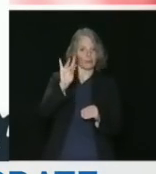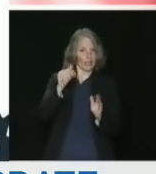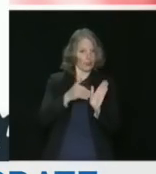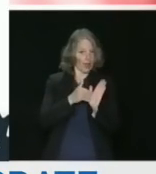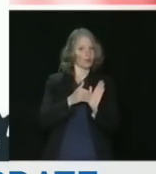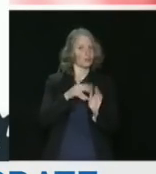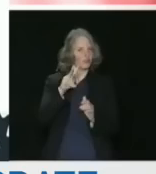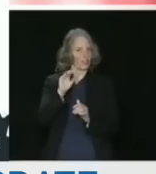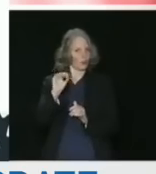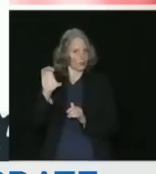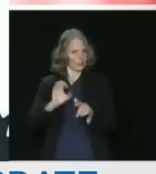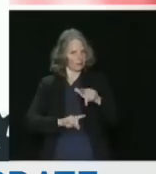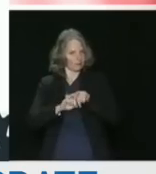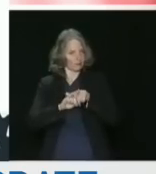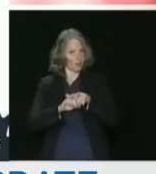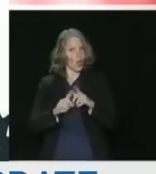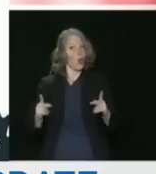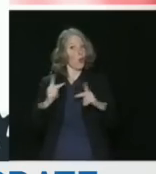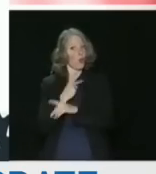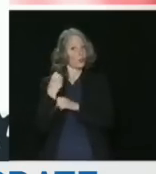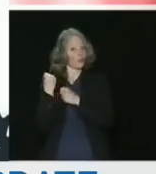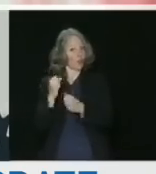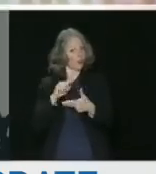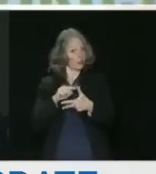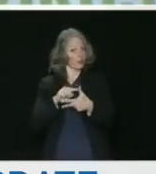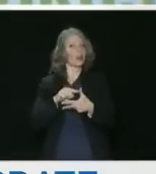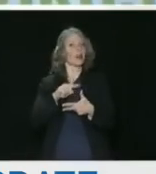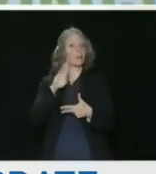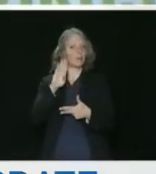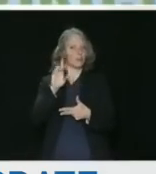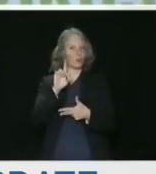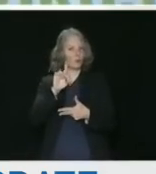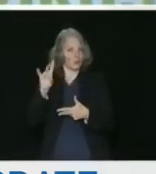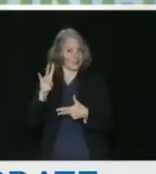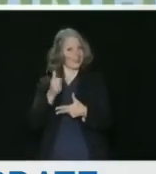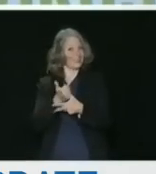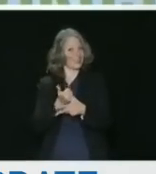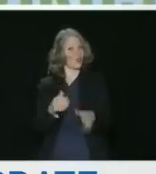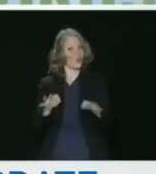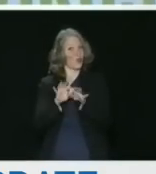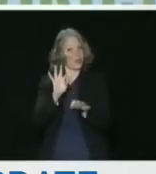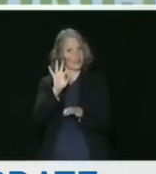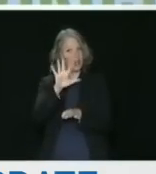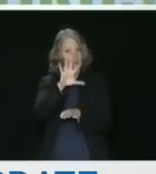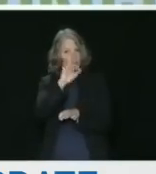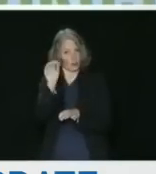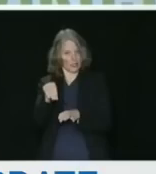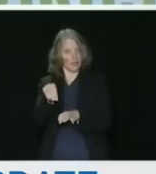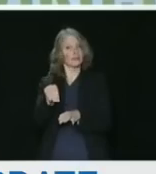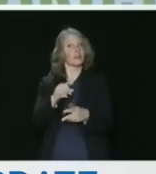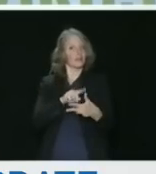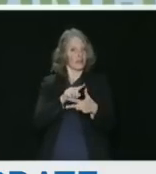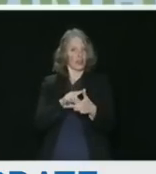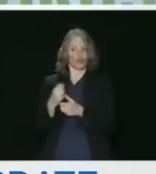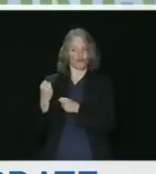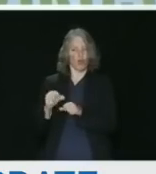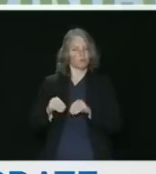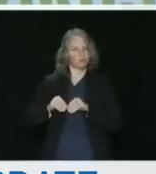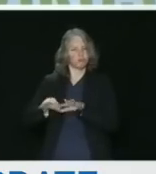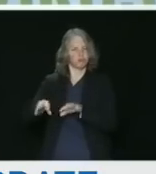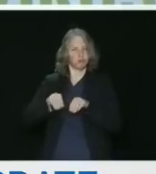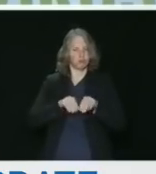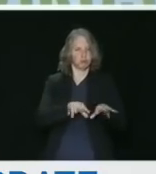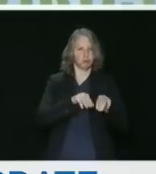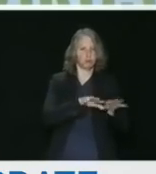date. The B117 variant has accounted for over 95% of these to date and is predominating in